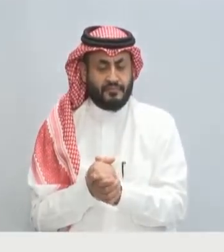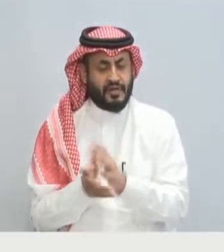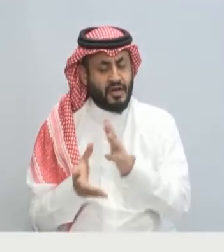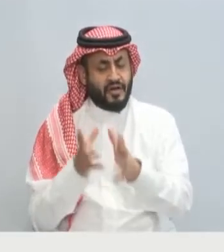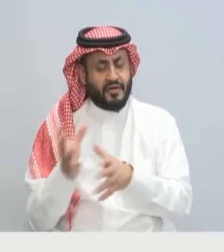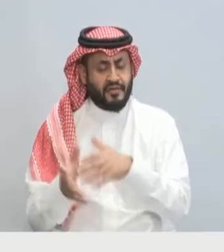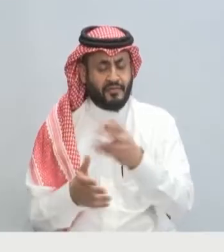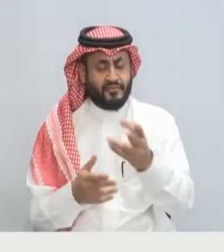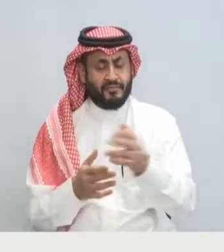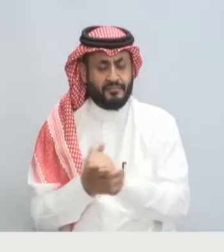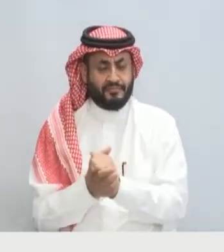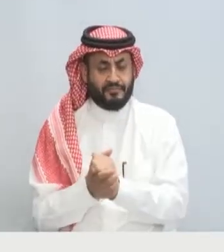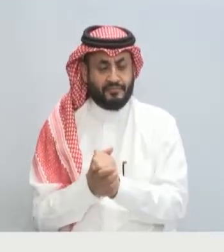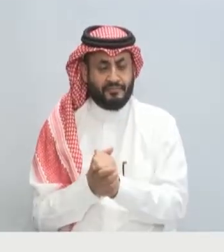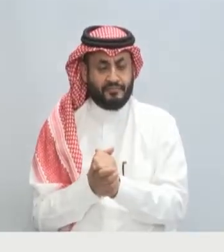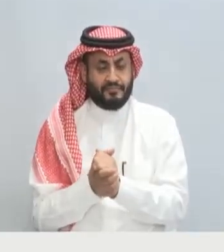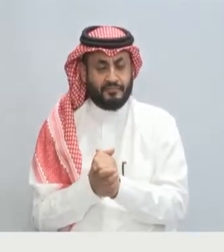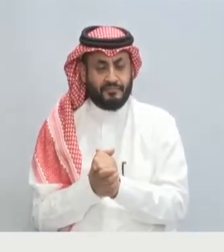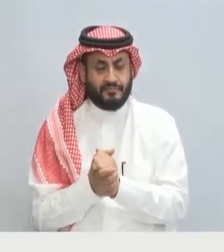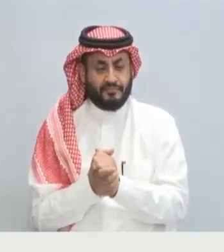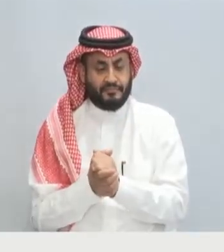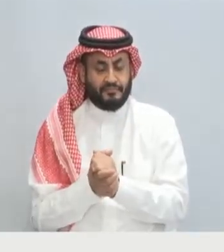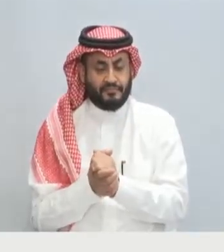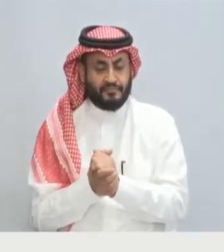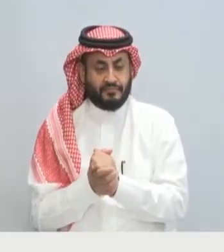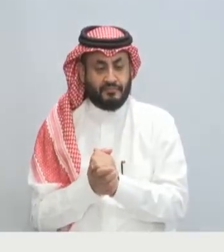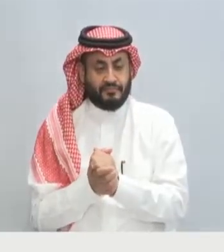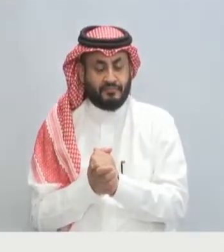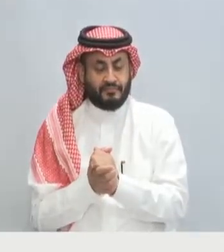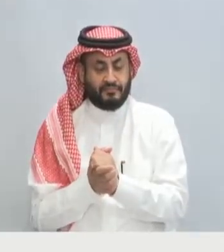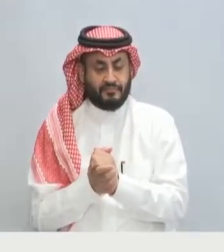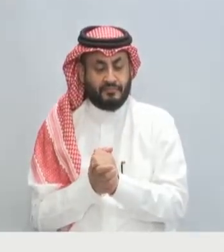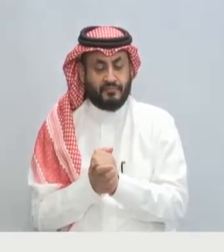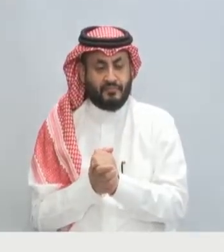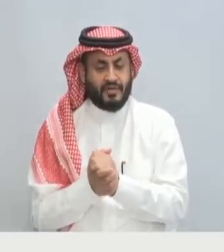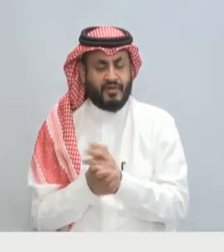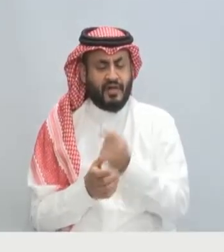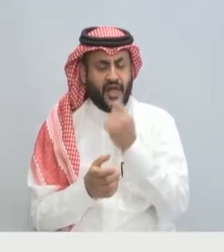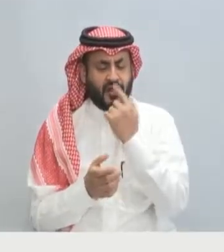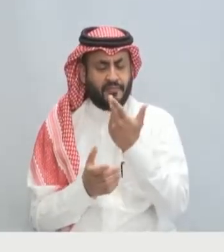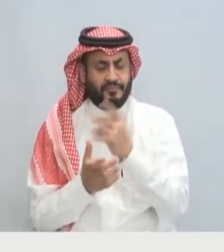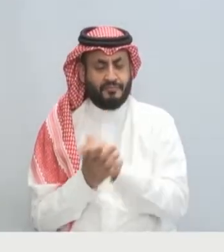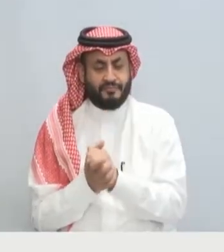about these food and also about their taste.